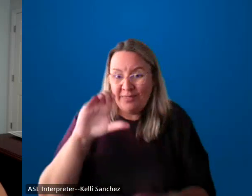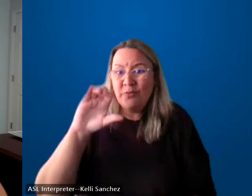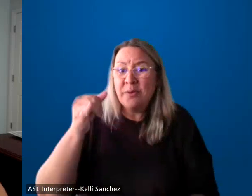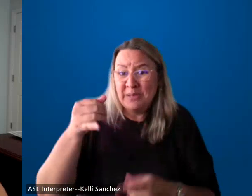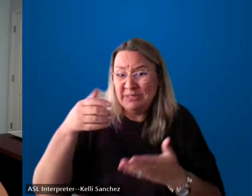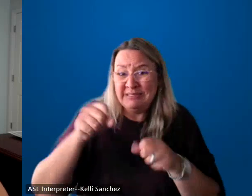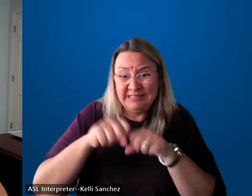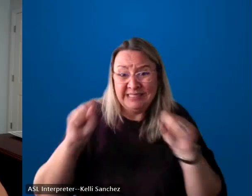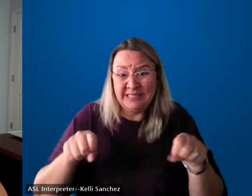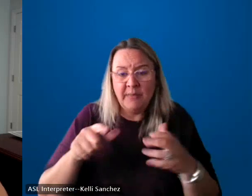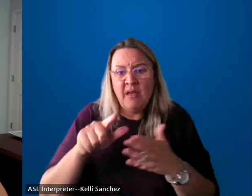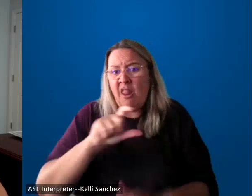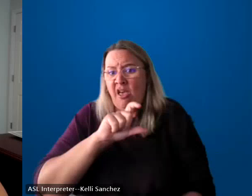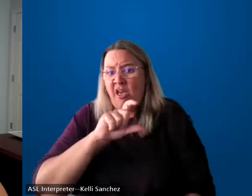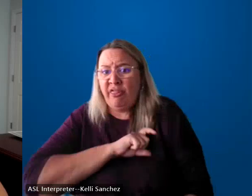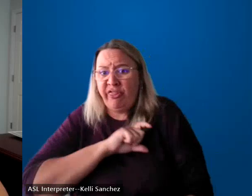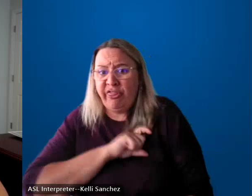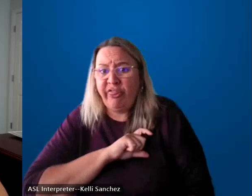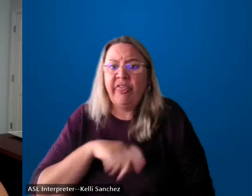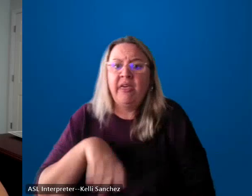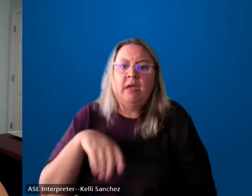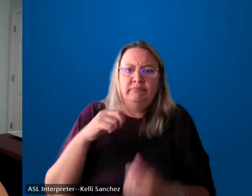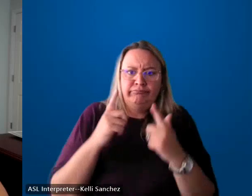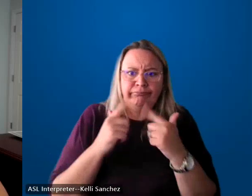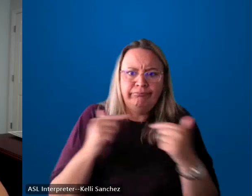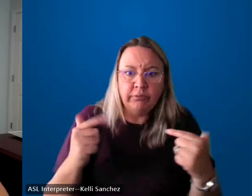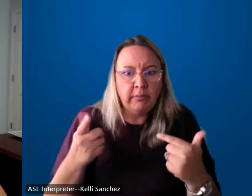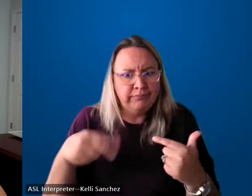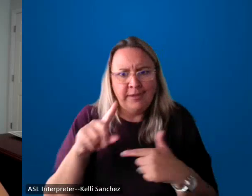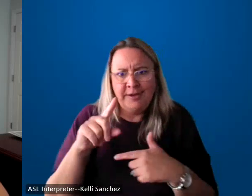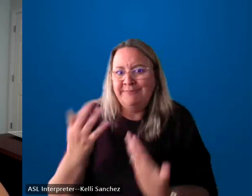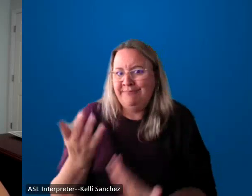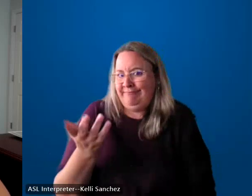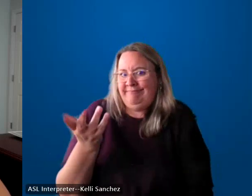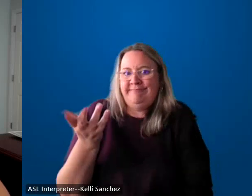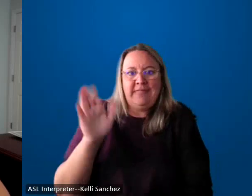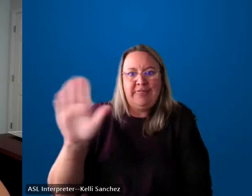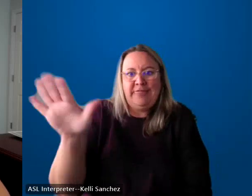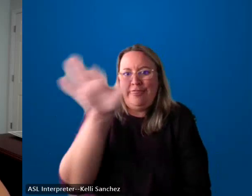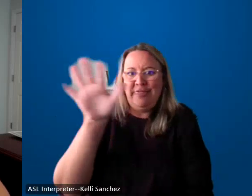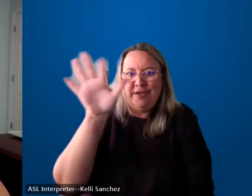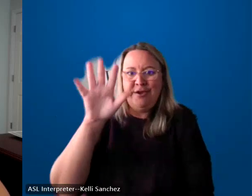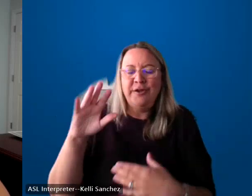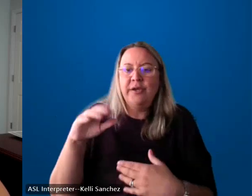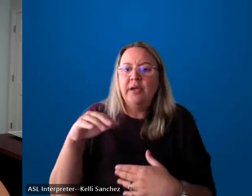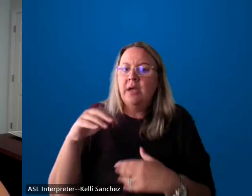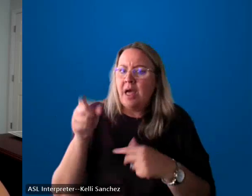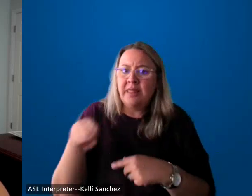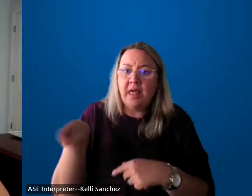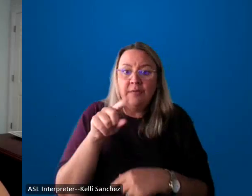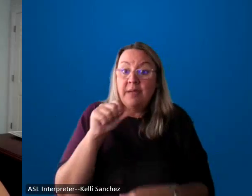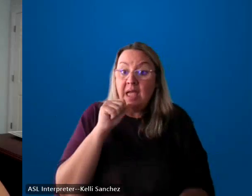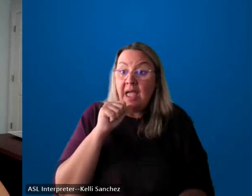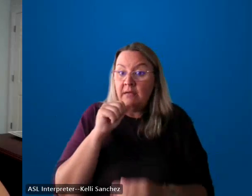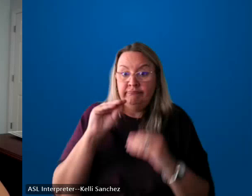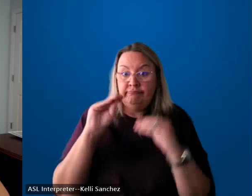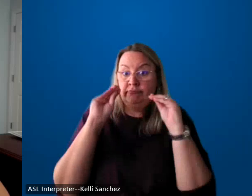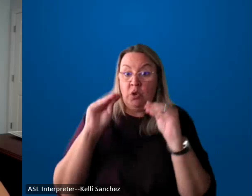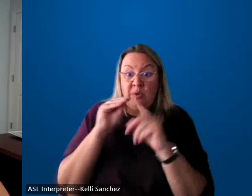right? Like law enforcement officers and a lot of those settings. A lot of them have not been exposed to